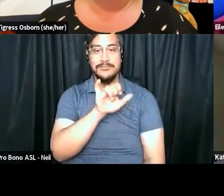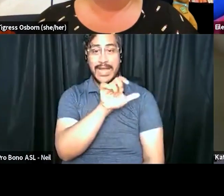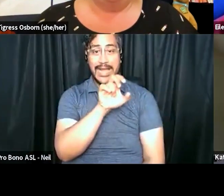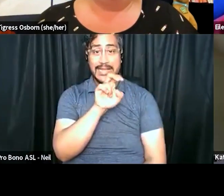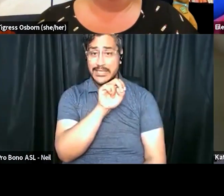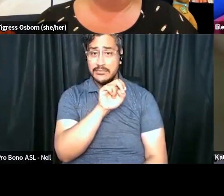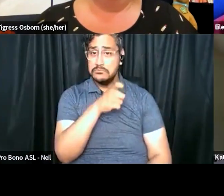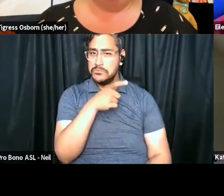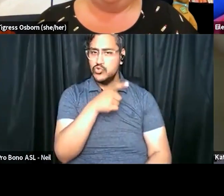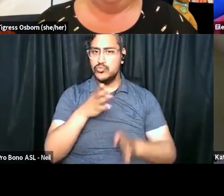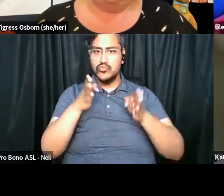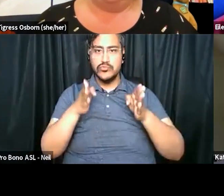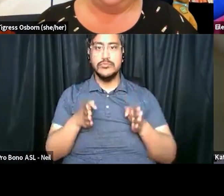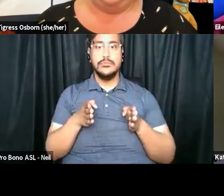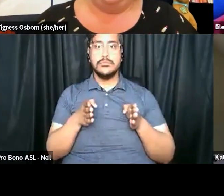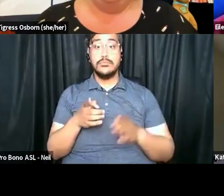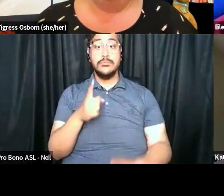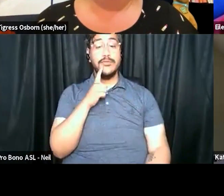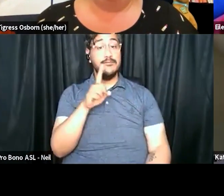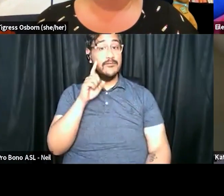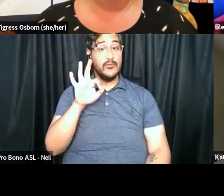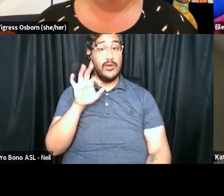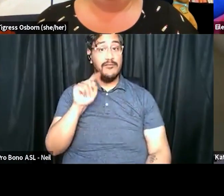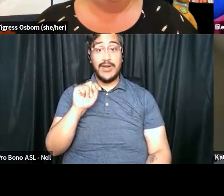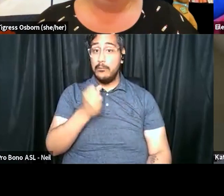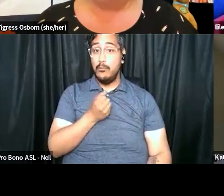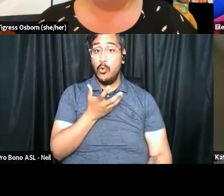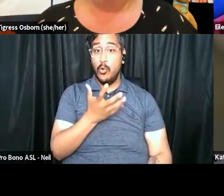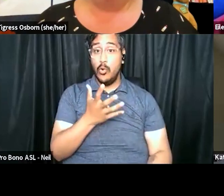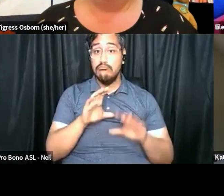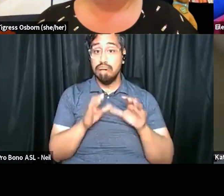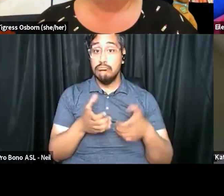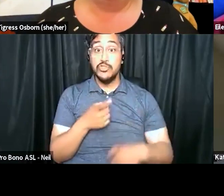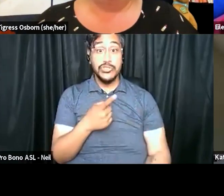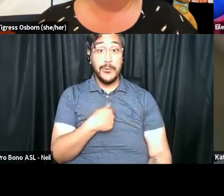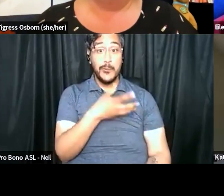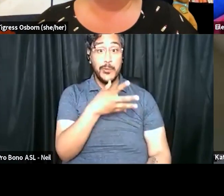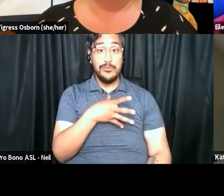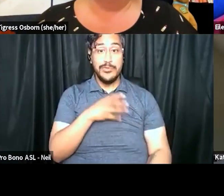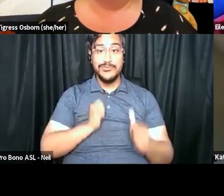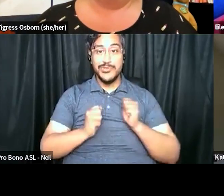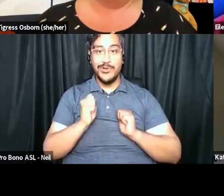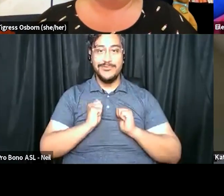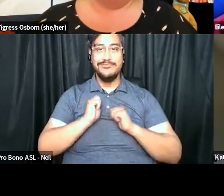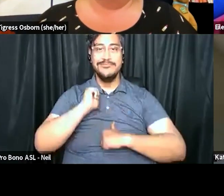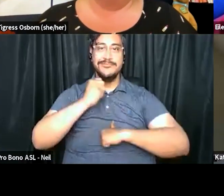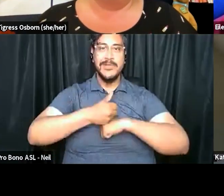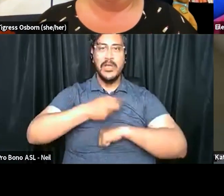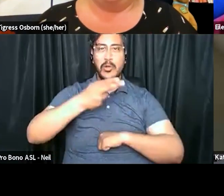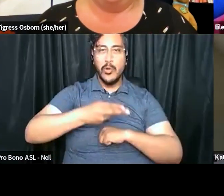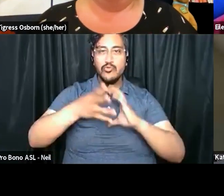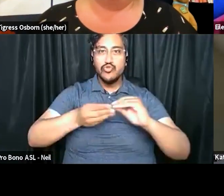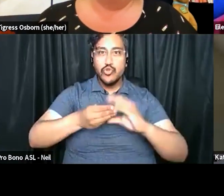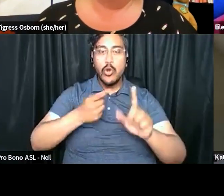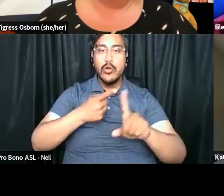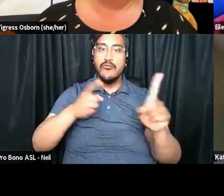present. She writes as part of the Fat Poets Society. She has a one-woman show recreating the historical stories of the circus